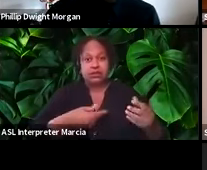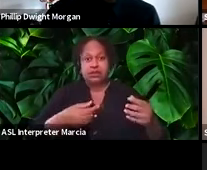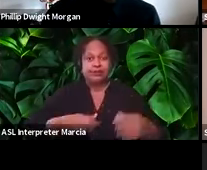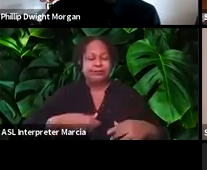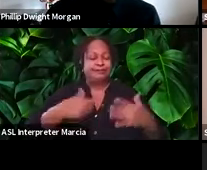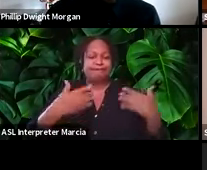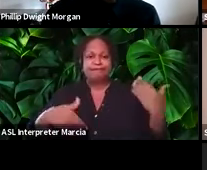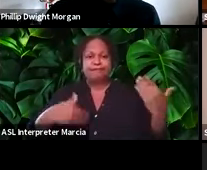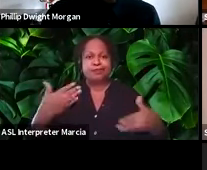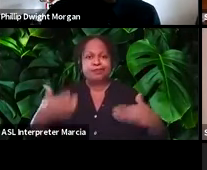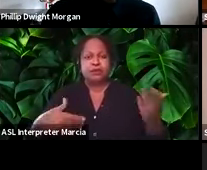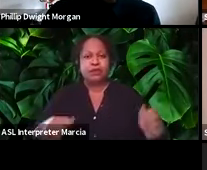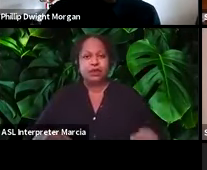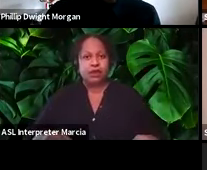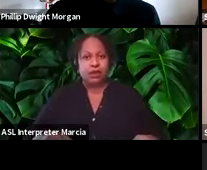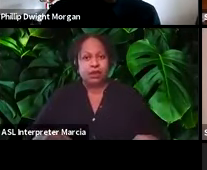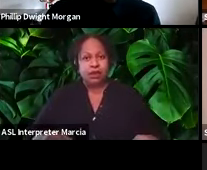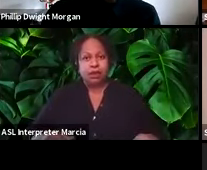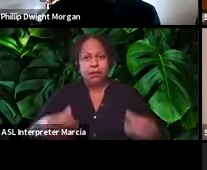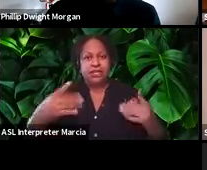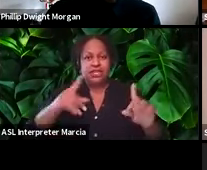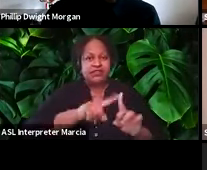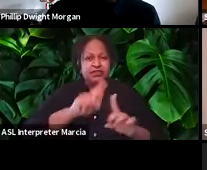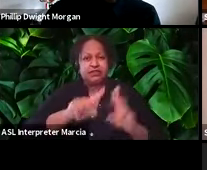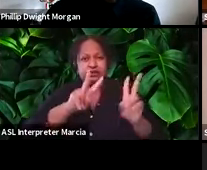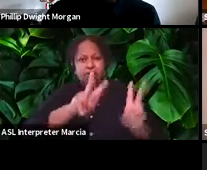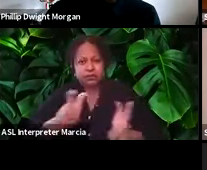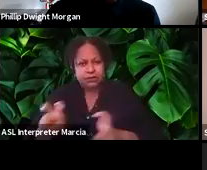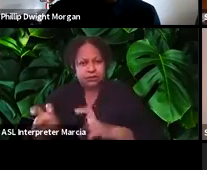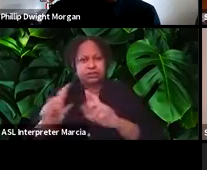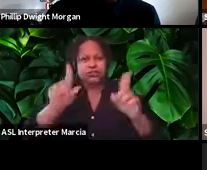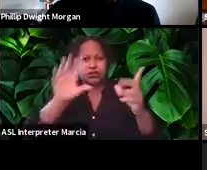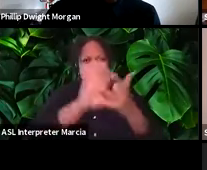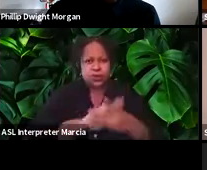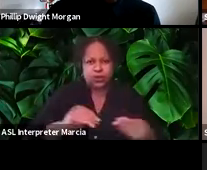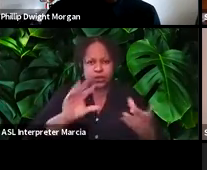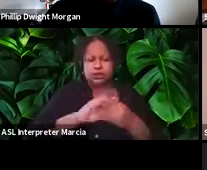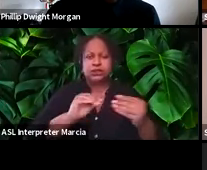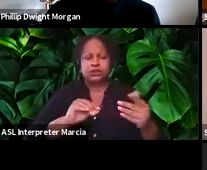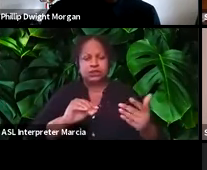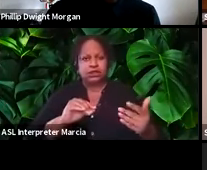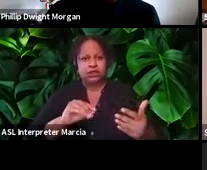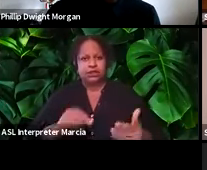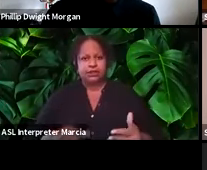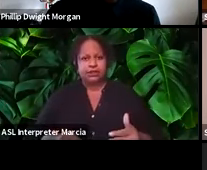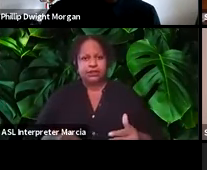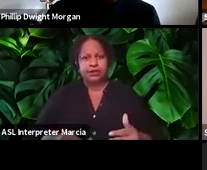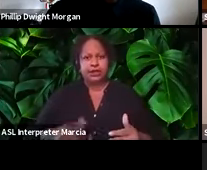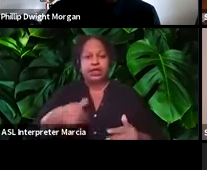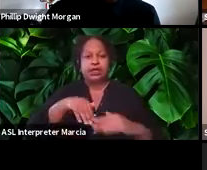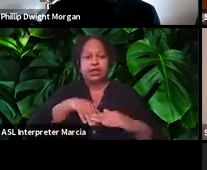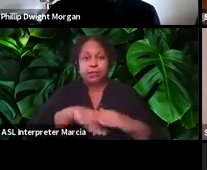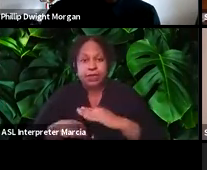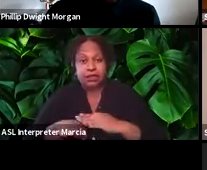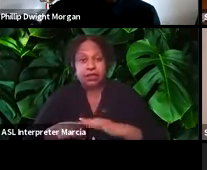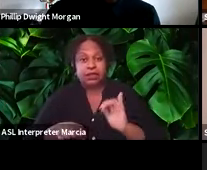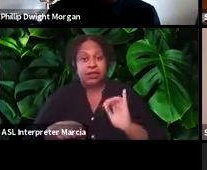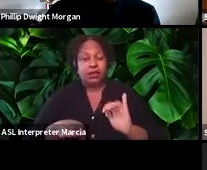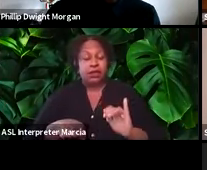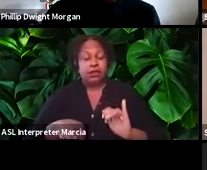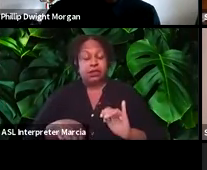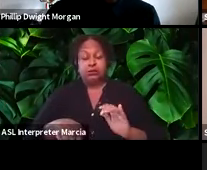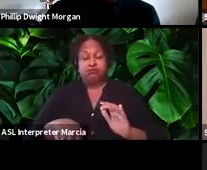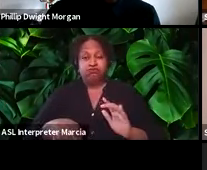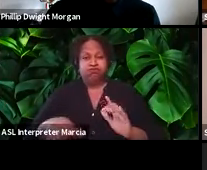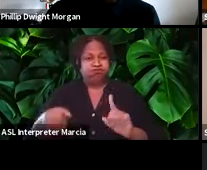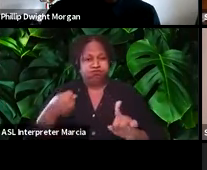different topics, so many different scenarios where I would come in and I was deeply affected by